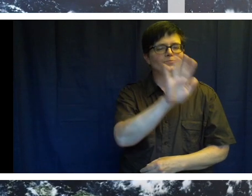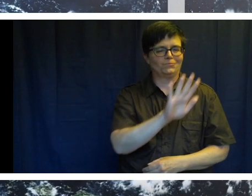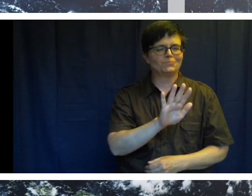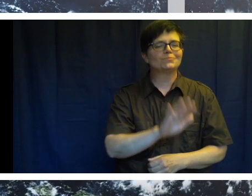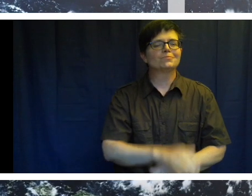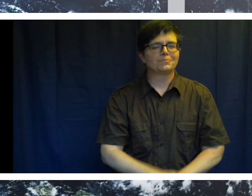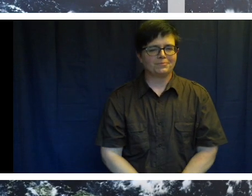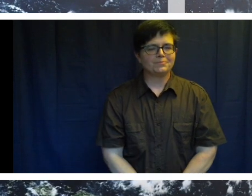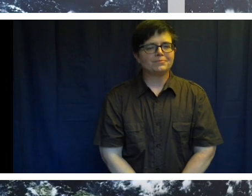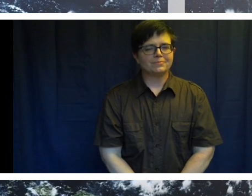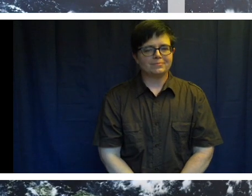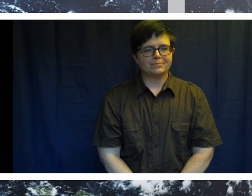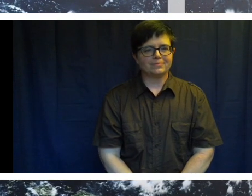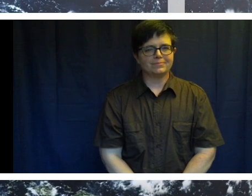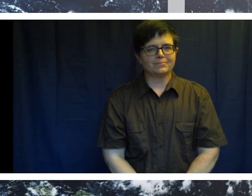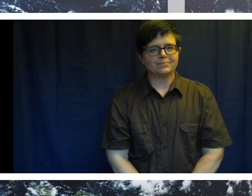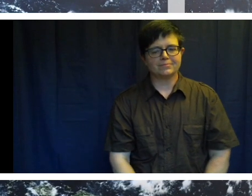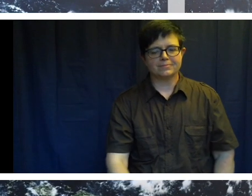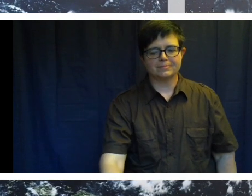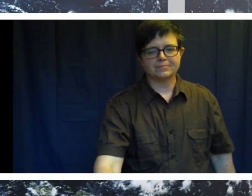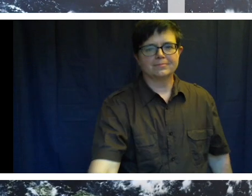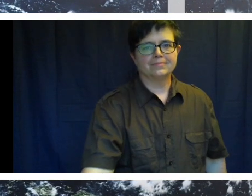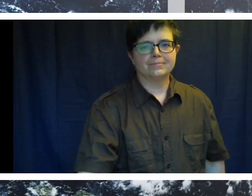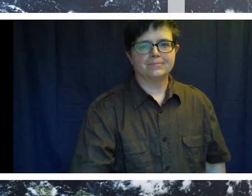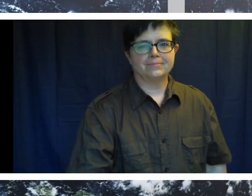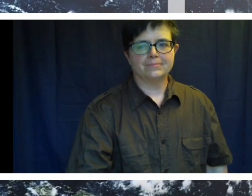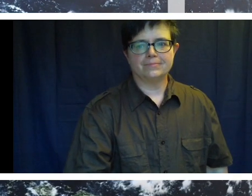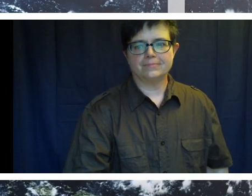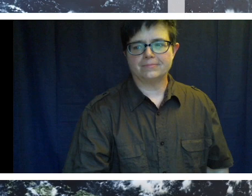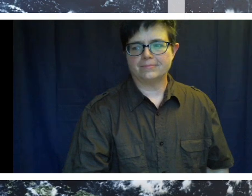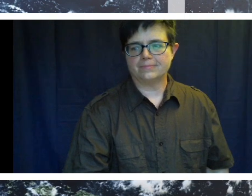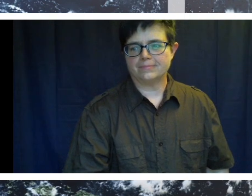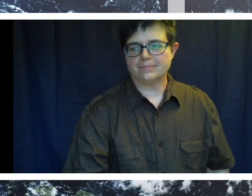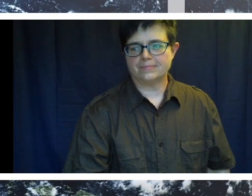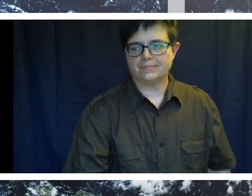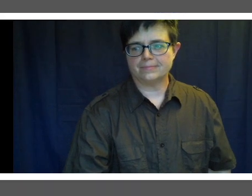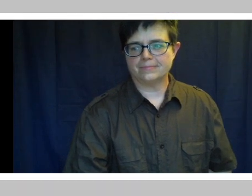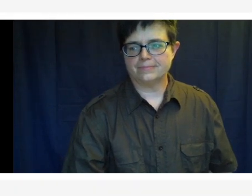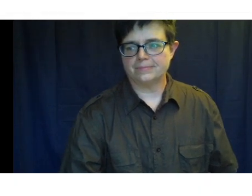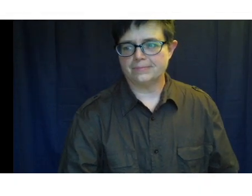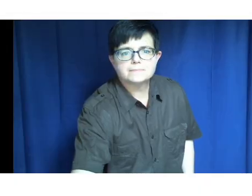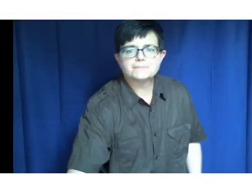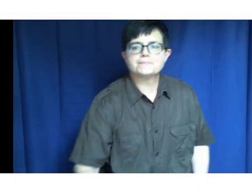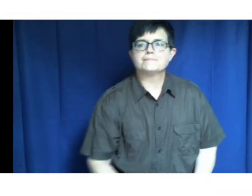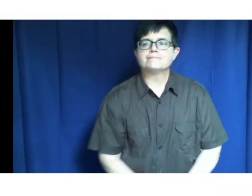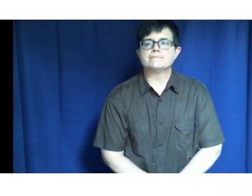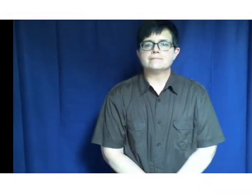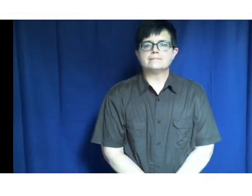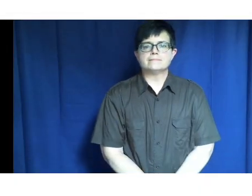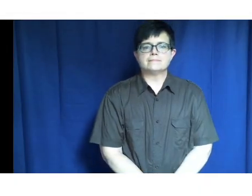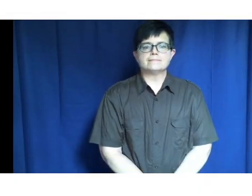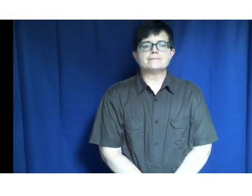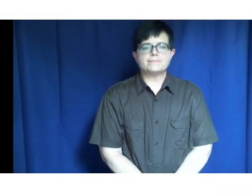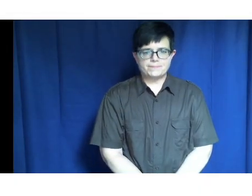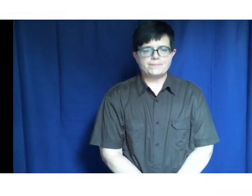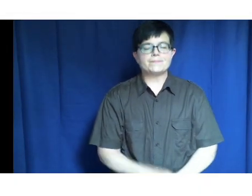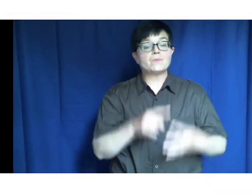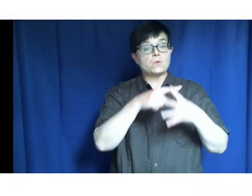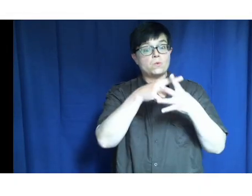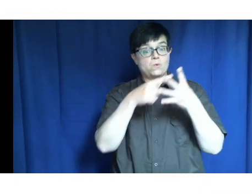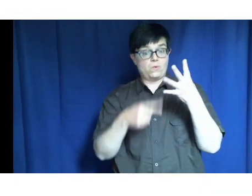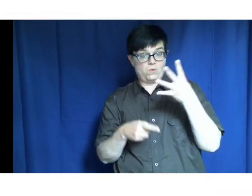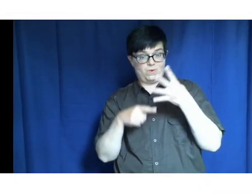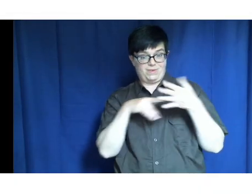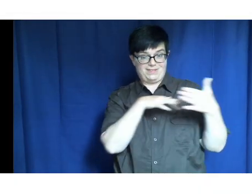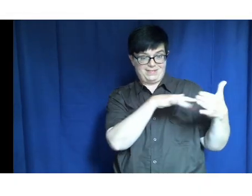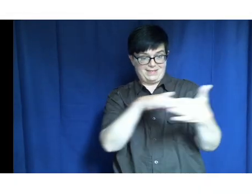And finally, from the Western Pacific region as well. The 4 studies that we